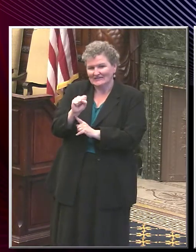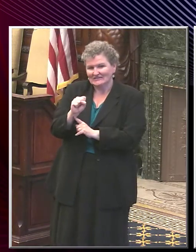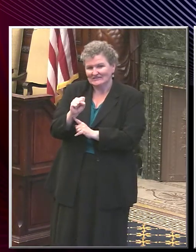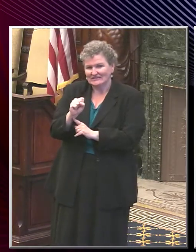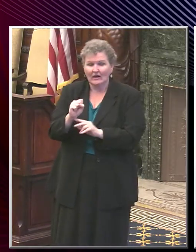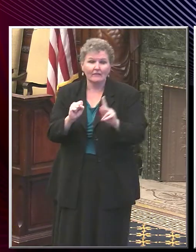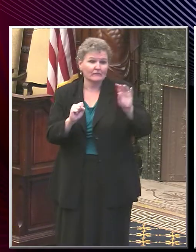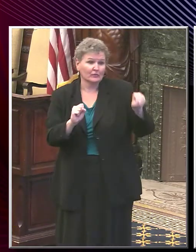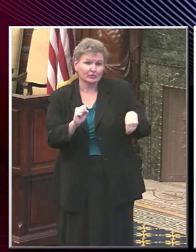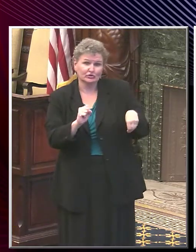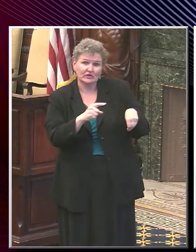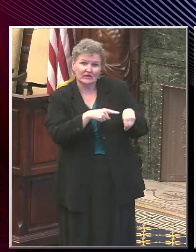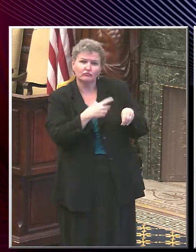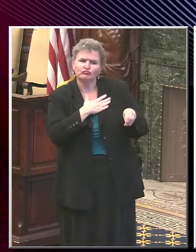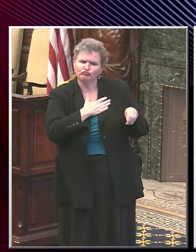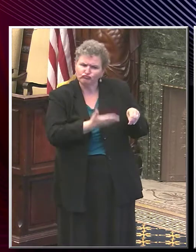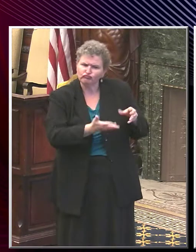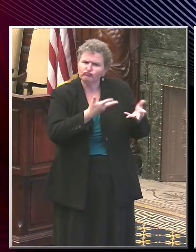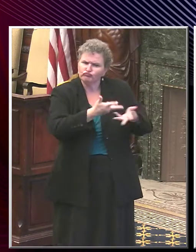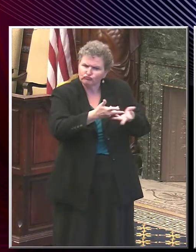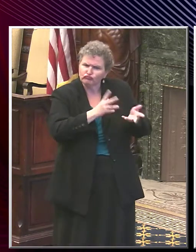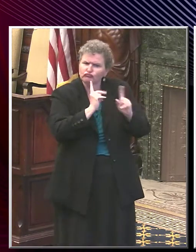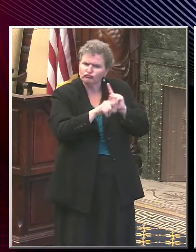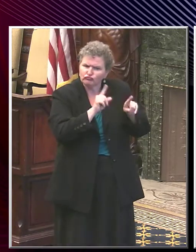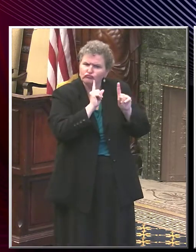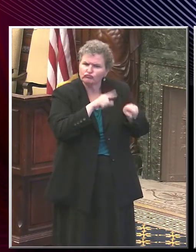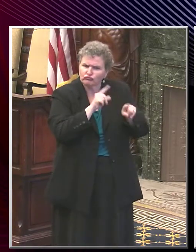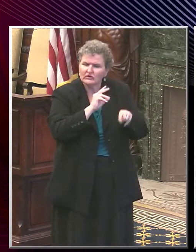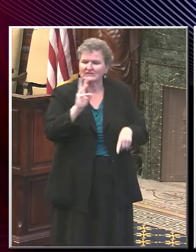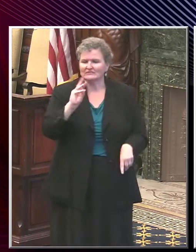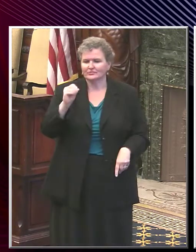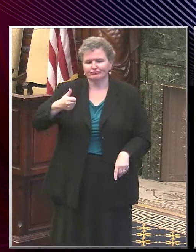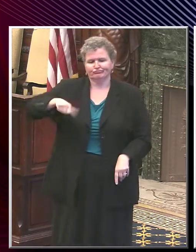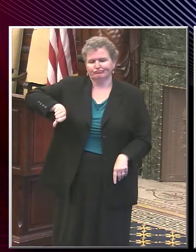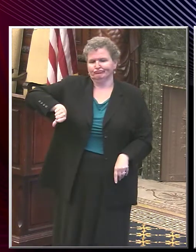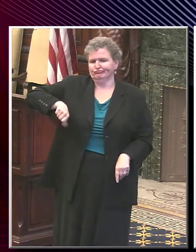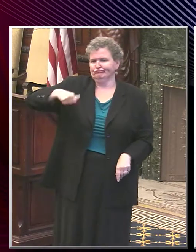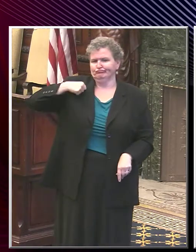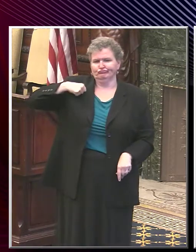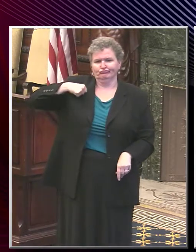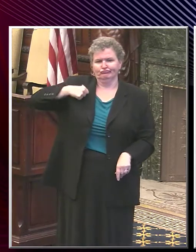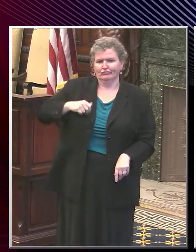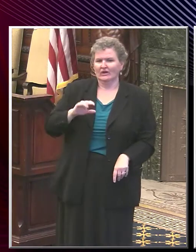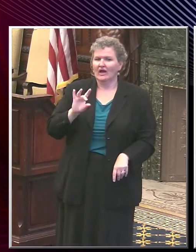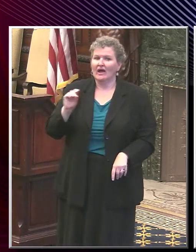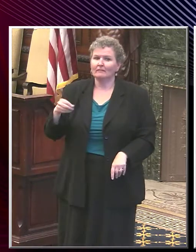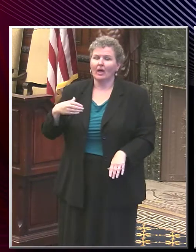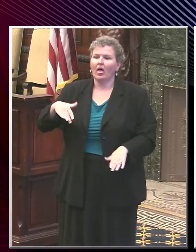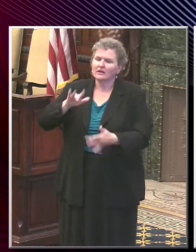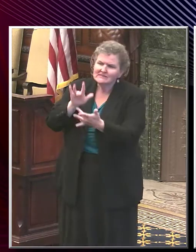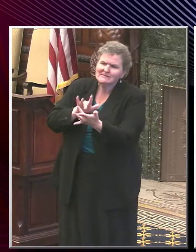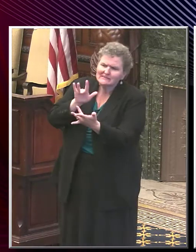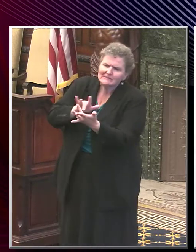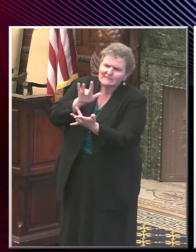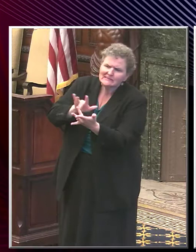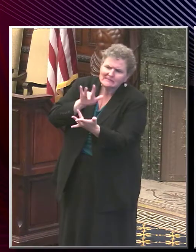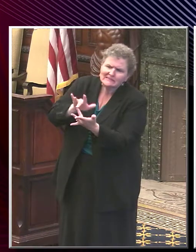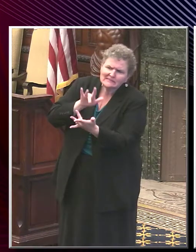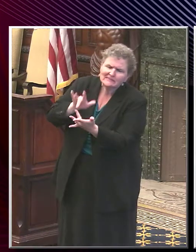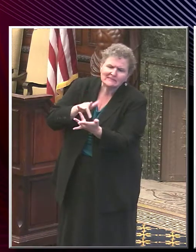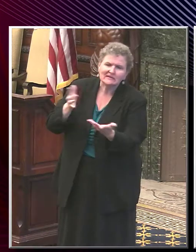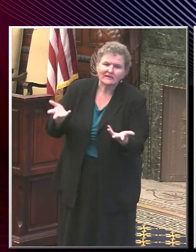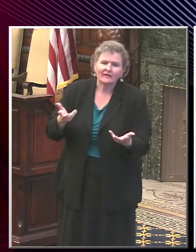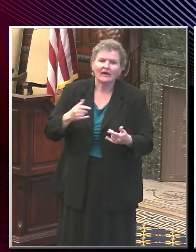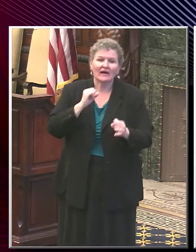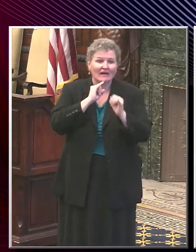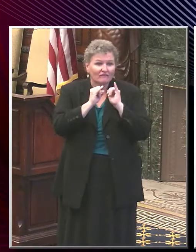interview, 6% refused the interview, and 38% we haven't been able to reach yet. Now, of people that we interviewed, about a